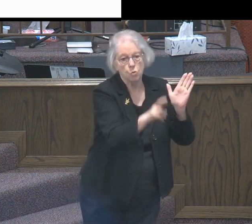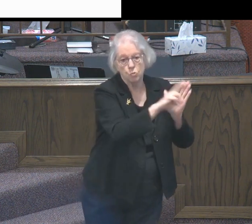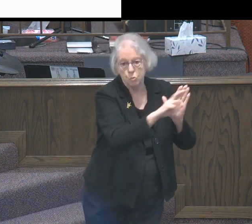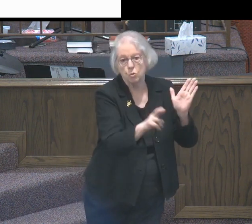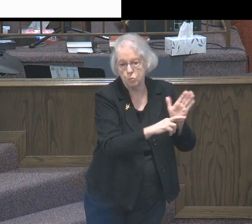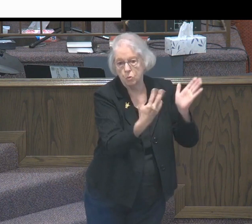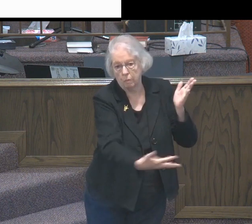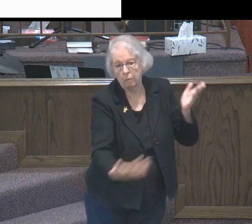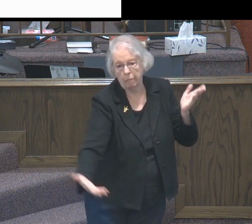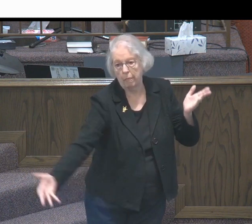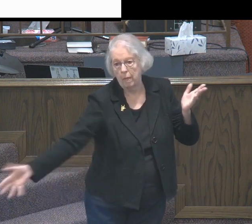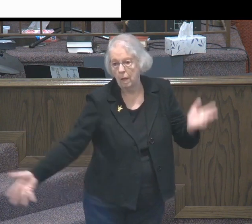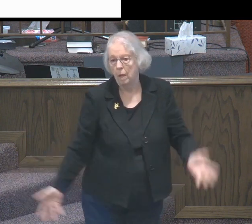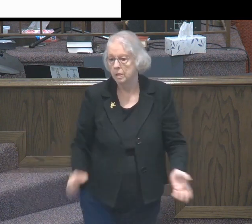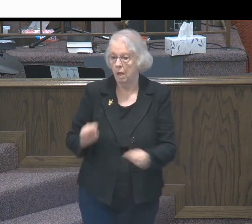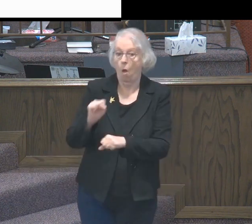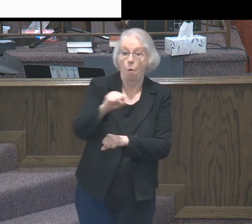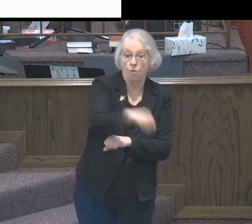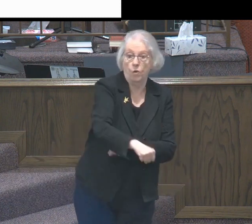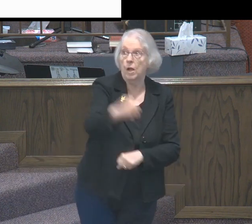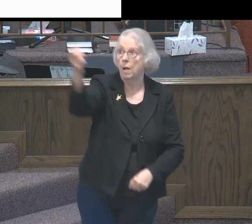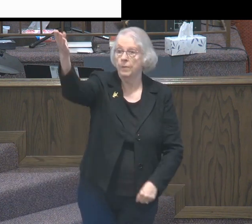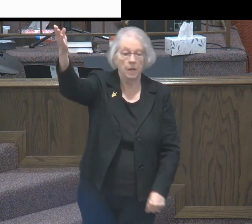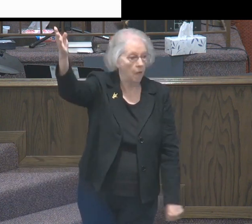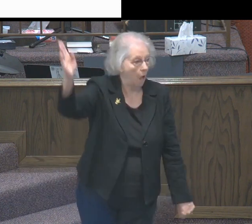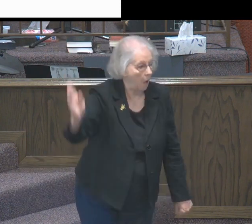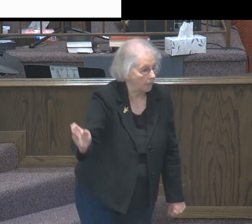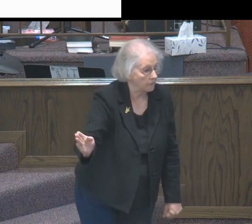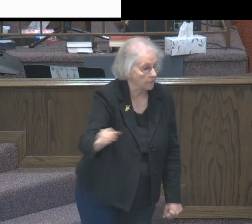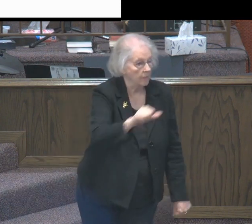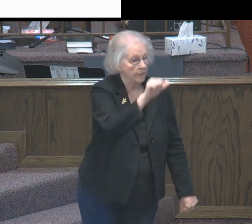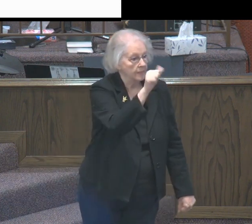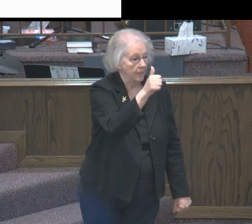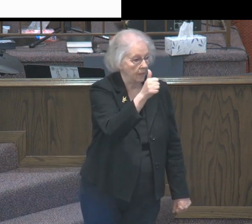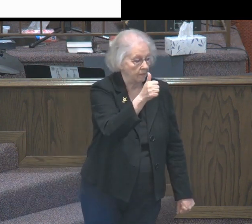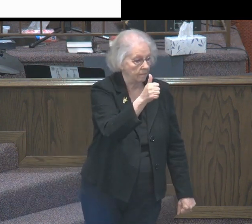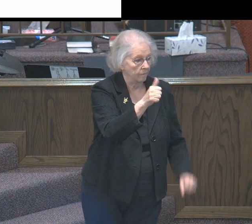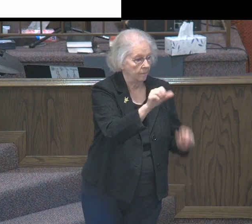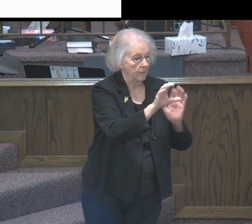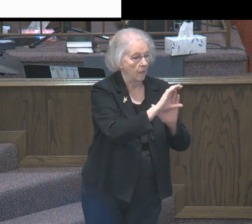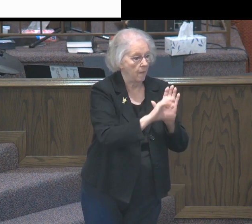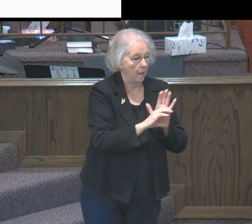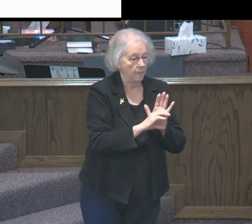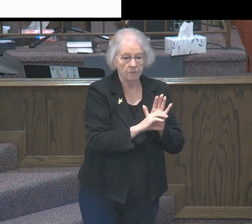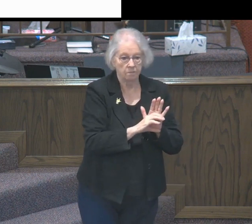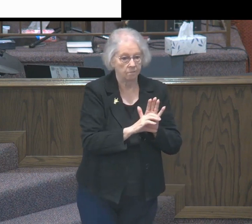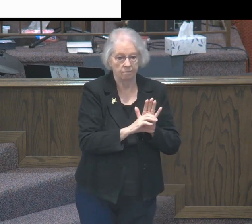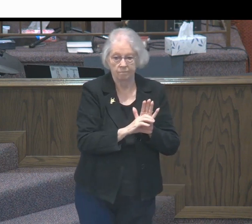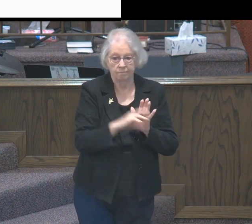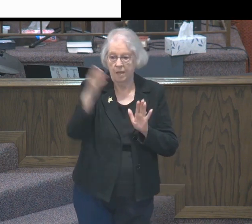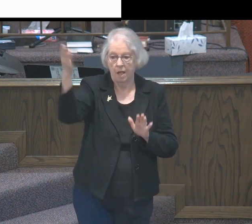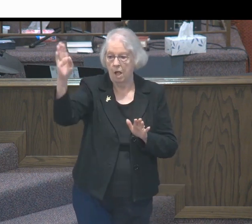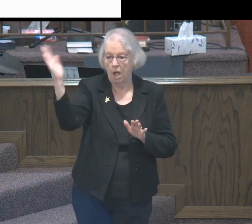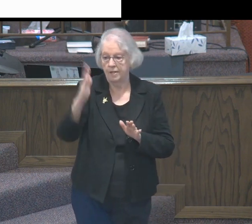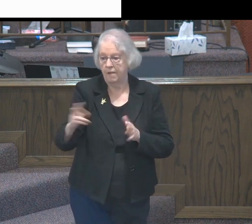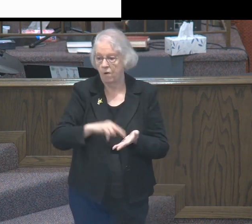When we get to Matthew chapter 15, we're going to see this very clearly. Let me just read real quickly one particular example that